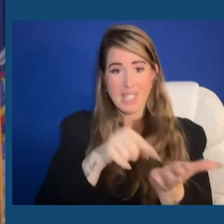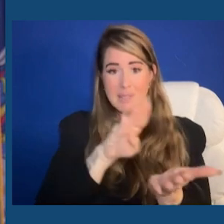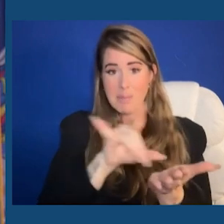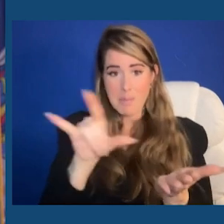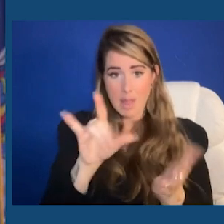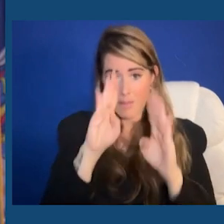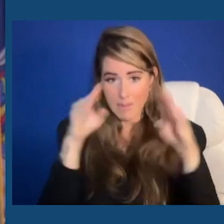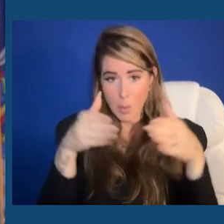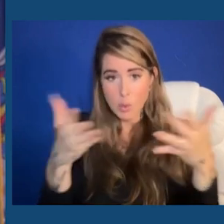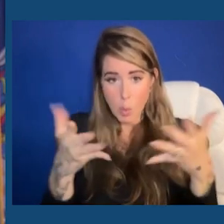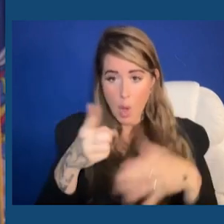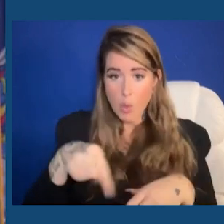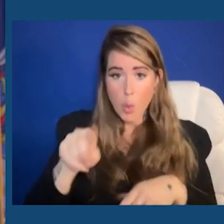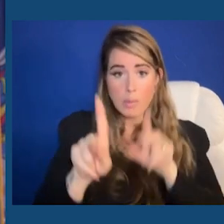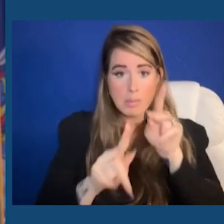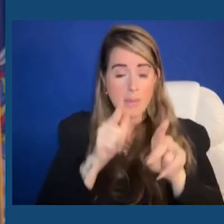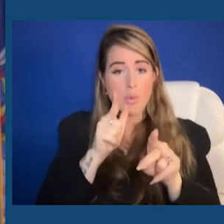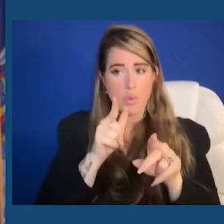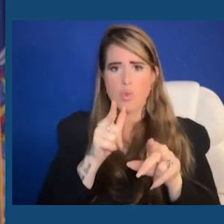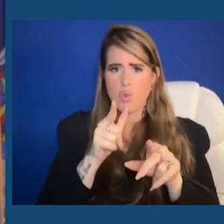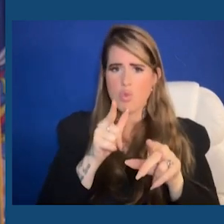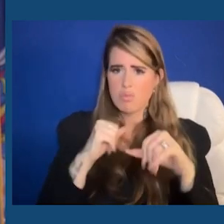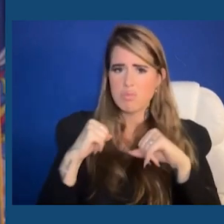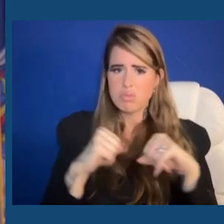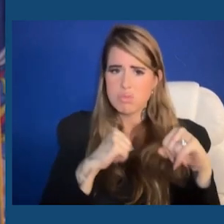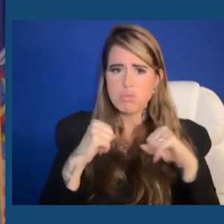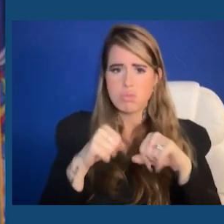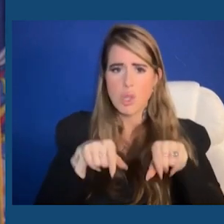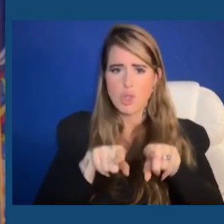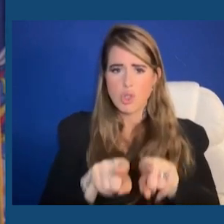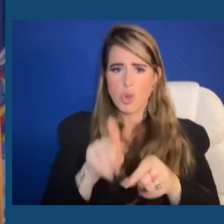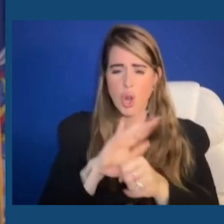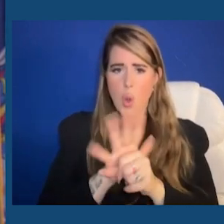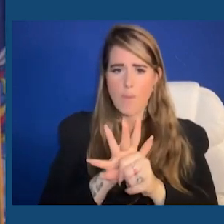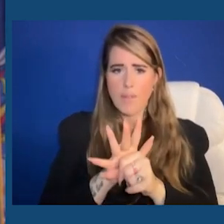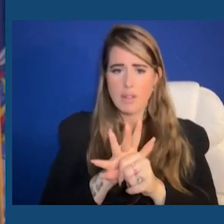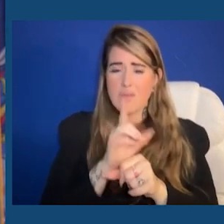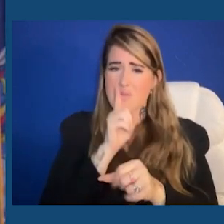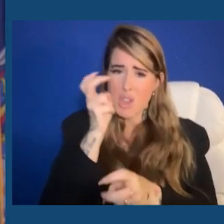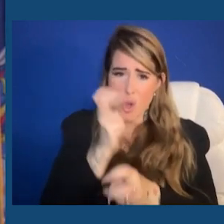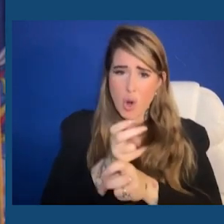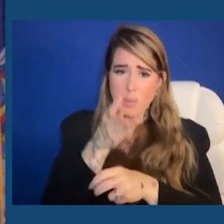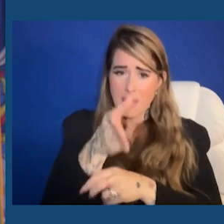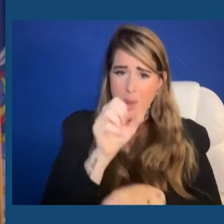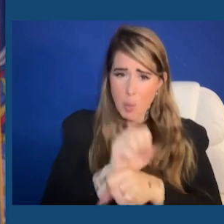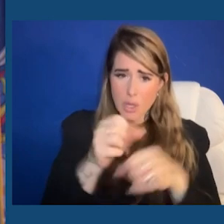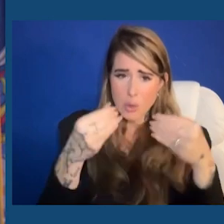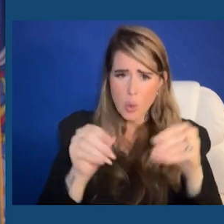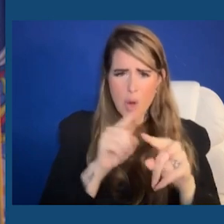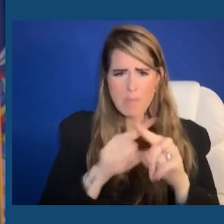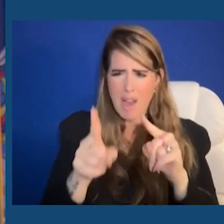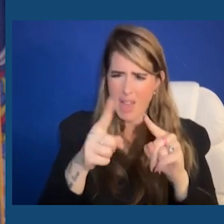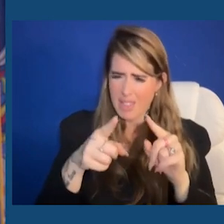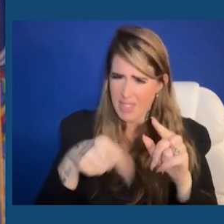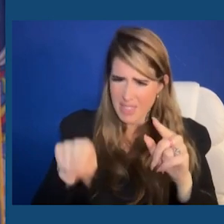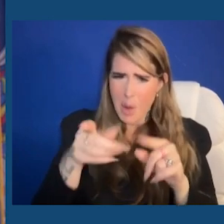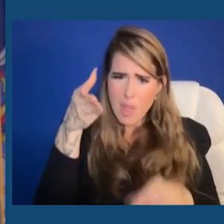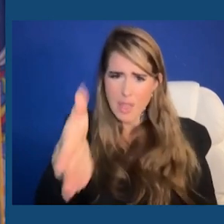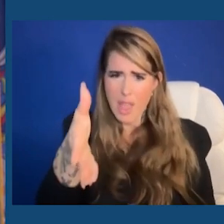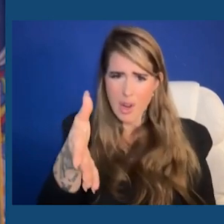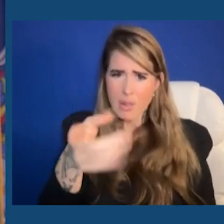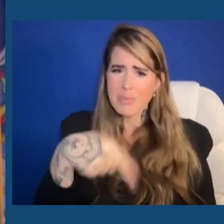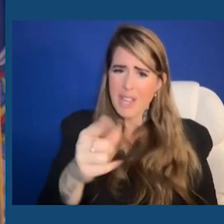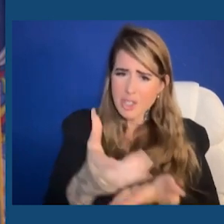front of the line during COVID when it was hard to be there deserve to be respected, deserve to be